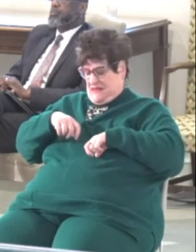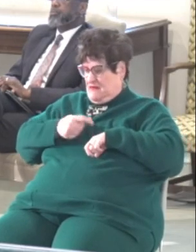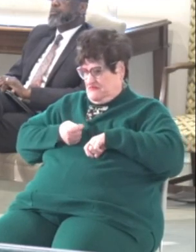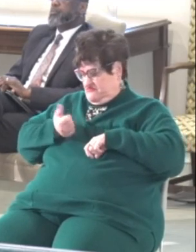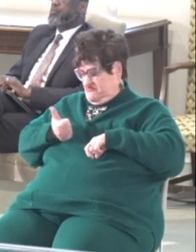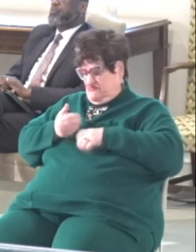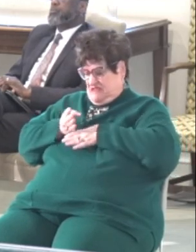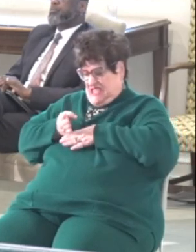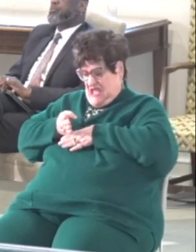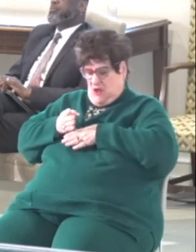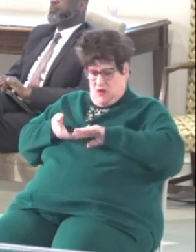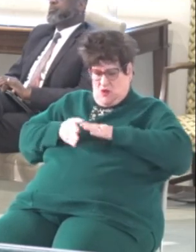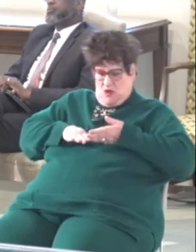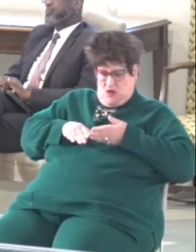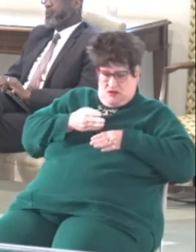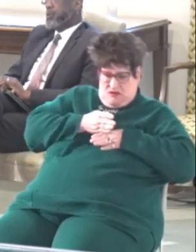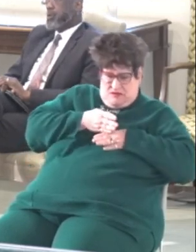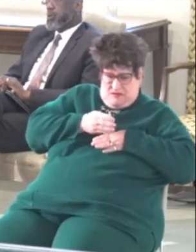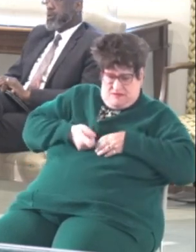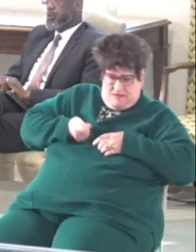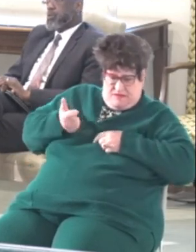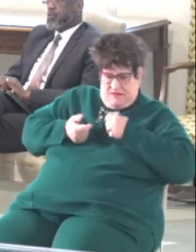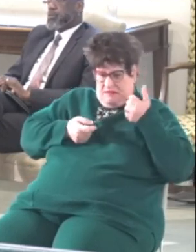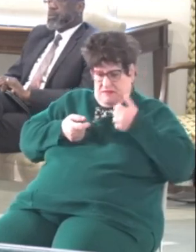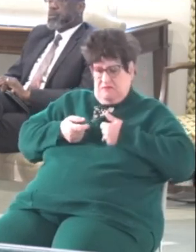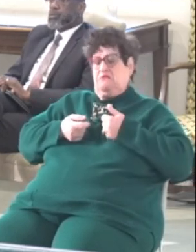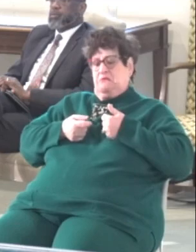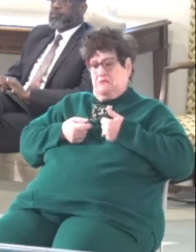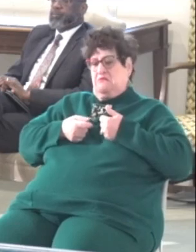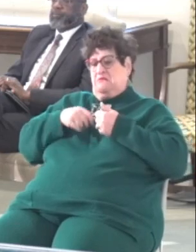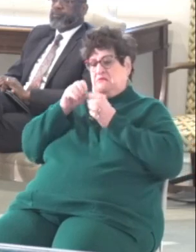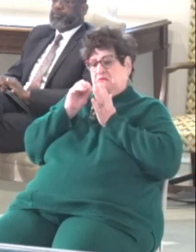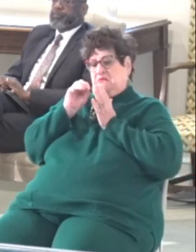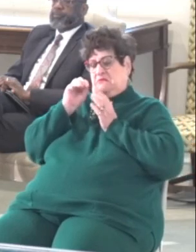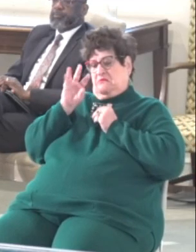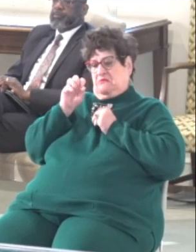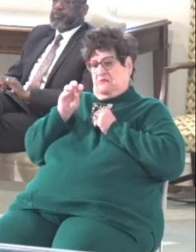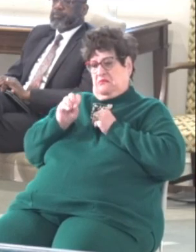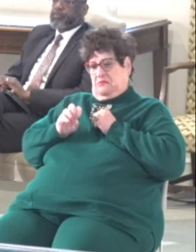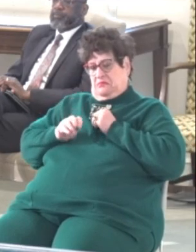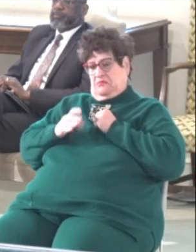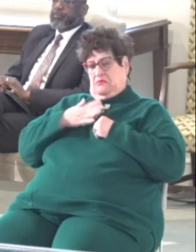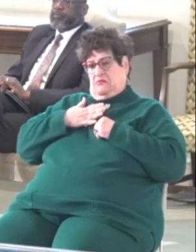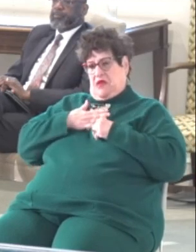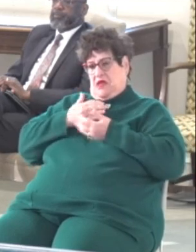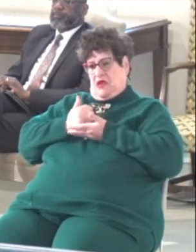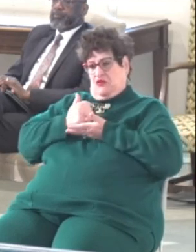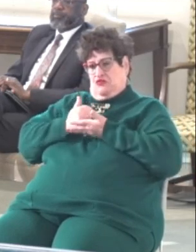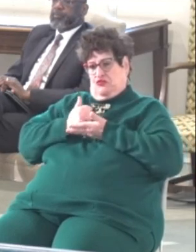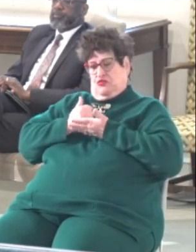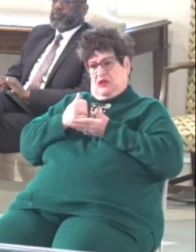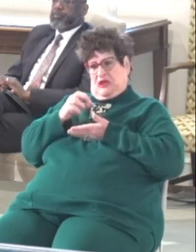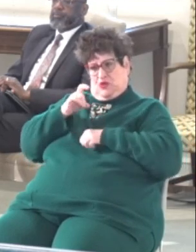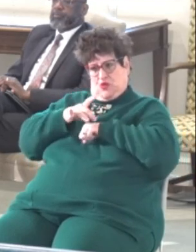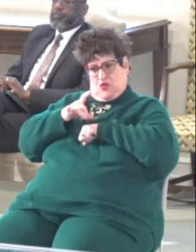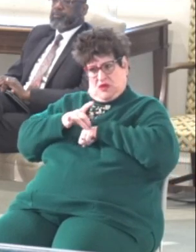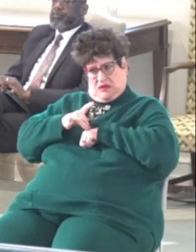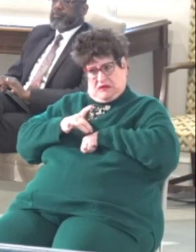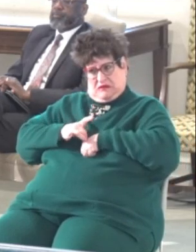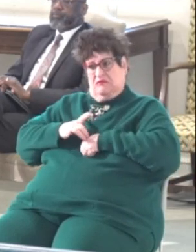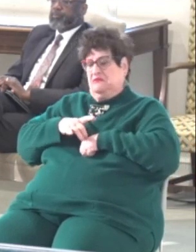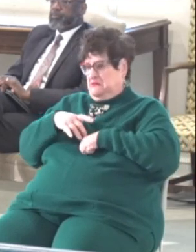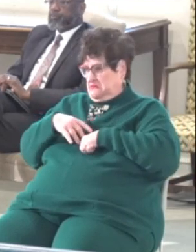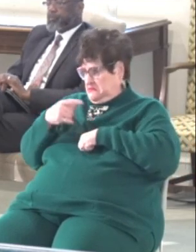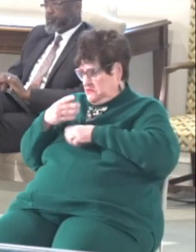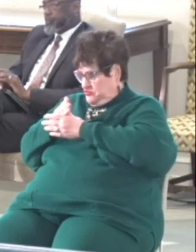the resources. Identify the resources we have, write them down, say them to a friend, but also identify